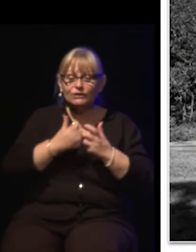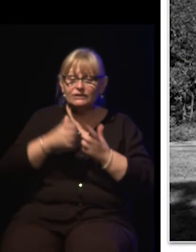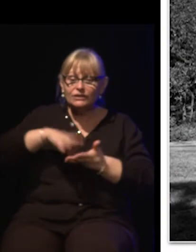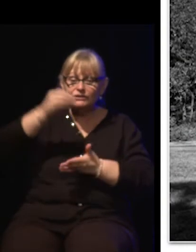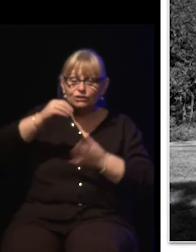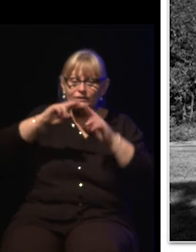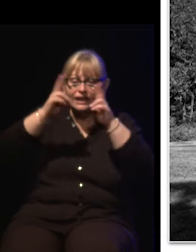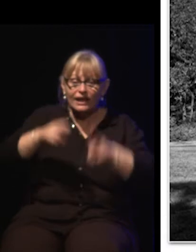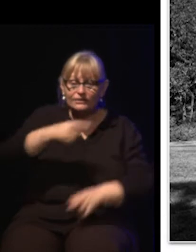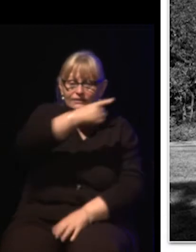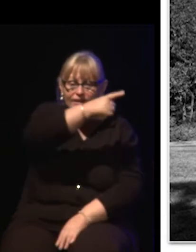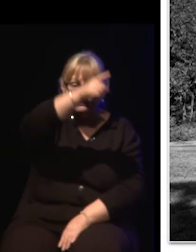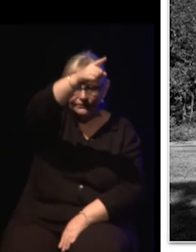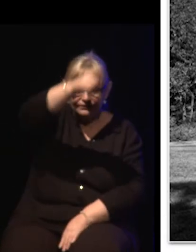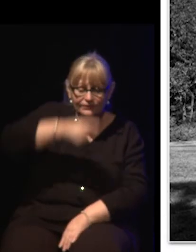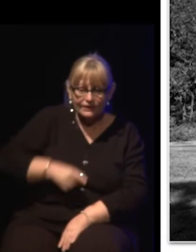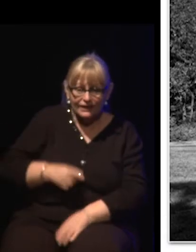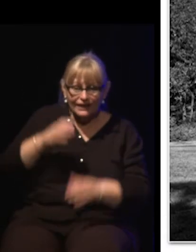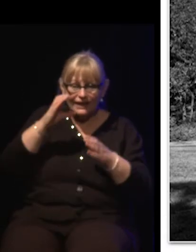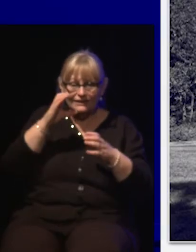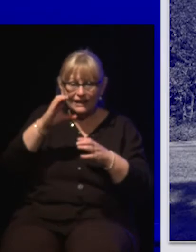housing. This was designed.